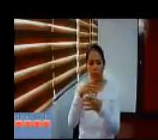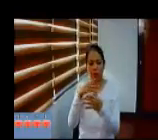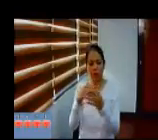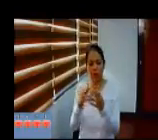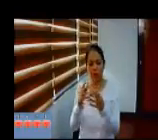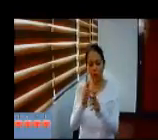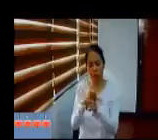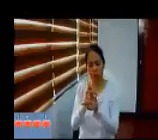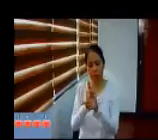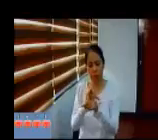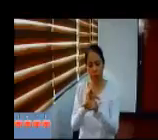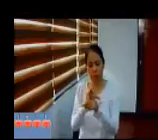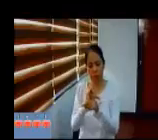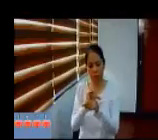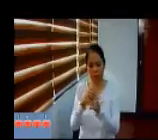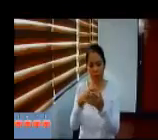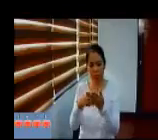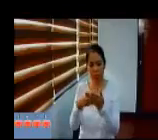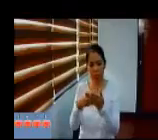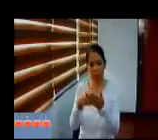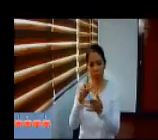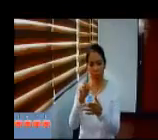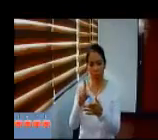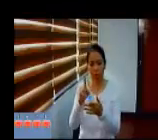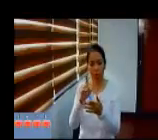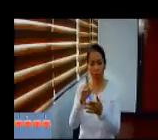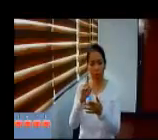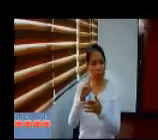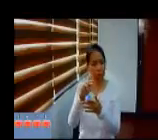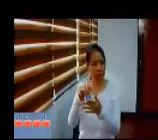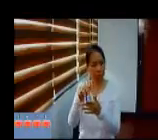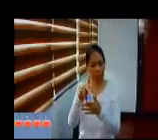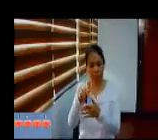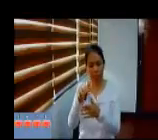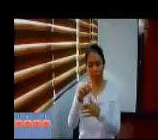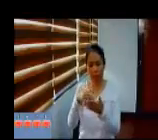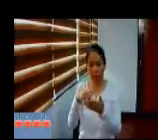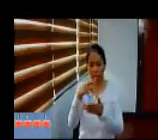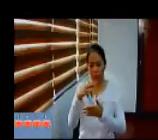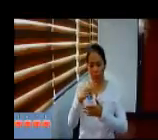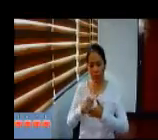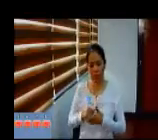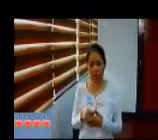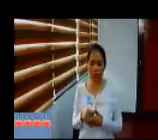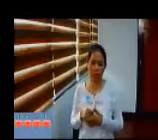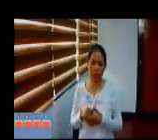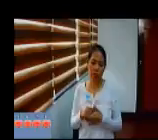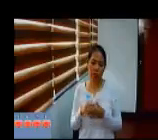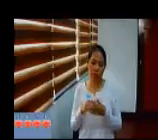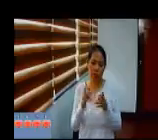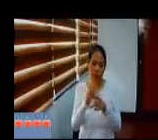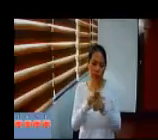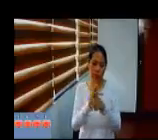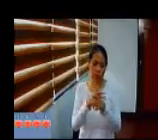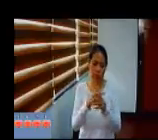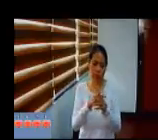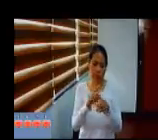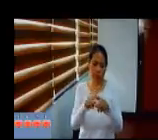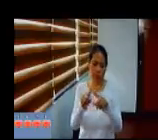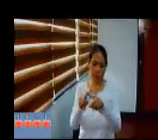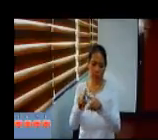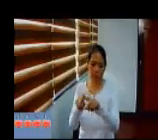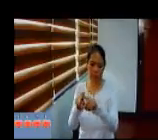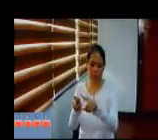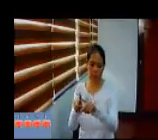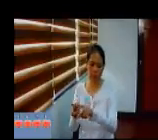So flooding, however, while we are breeding varieties of rice that can survive under